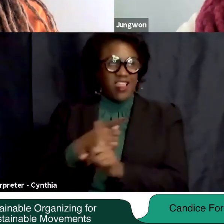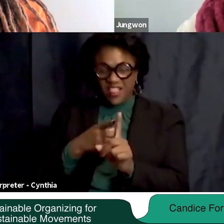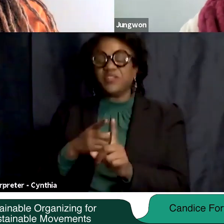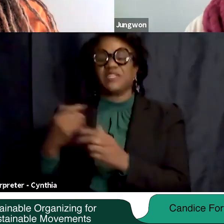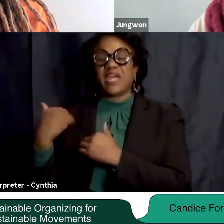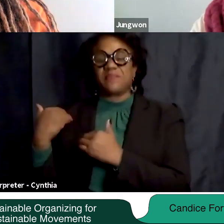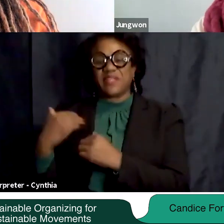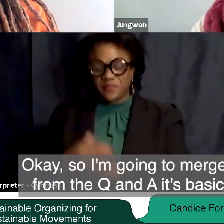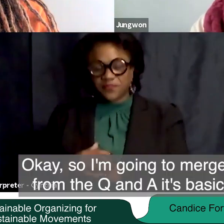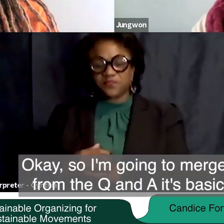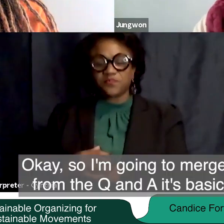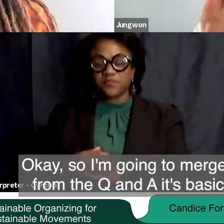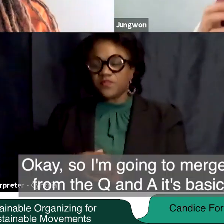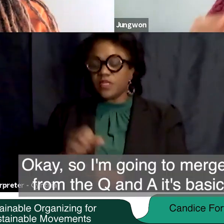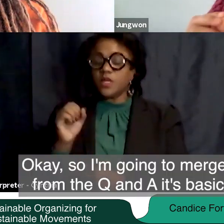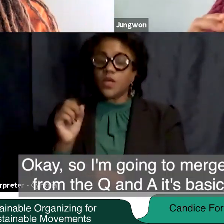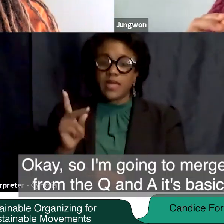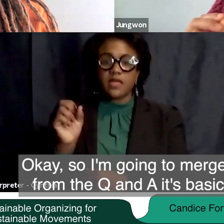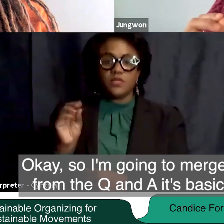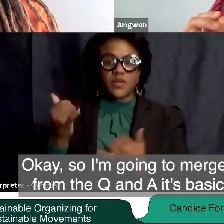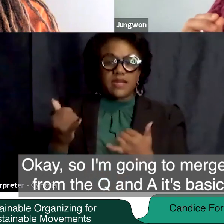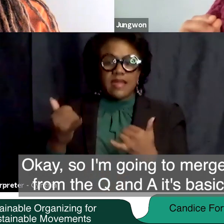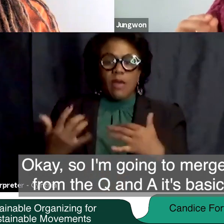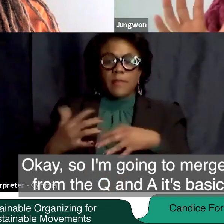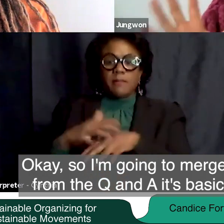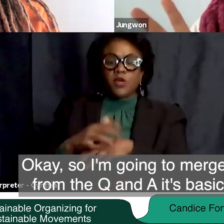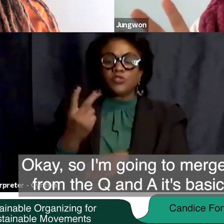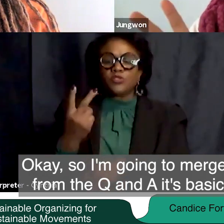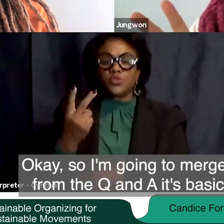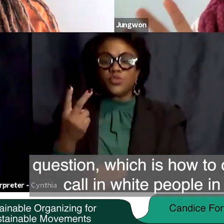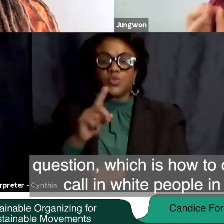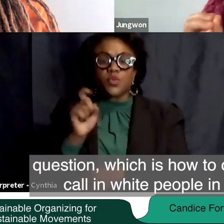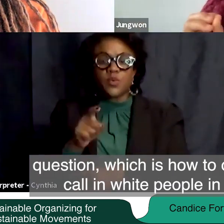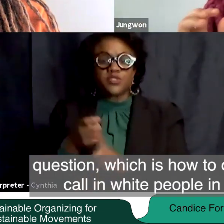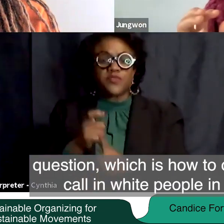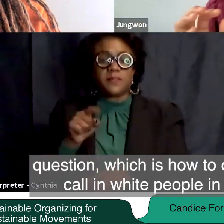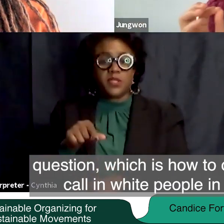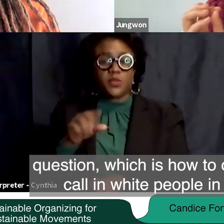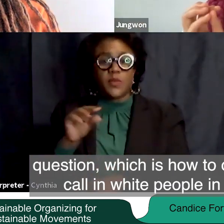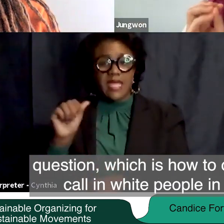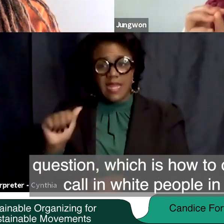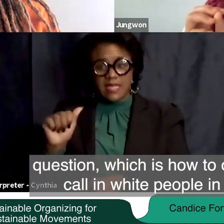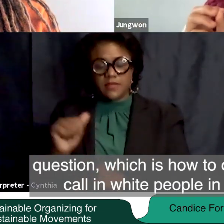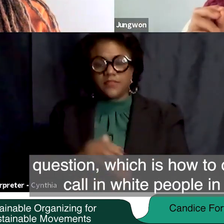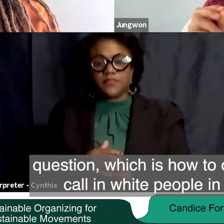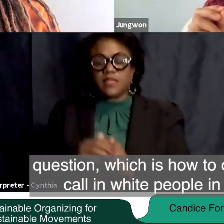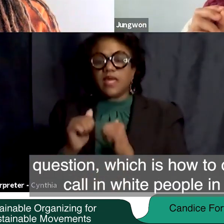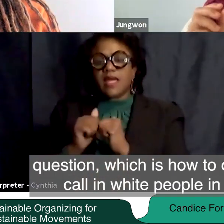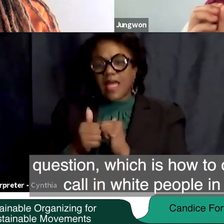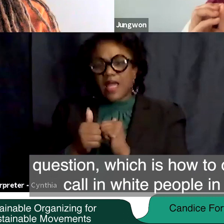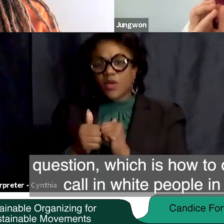accountability. Okay, so I'm going to merge 2 questions from the Q&A. It's basically the same question, which is